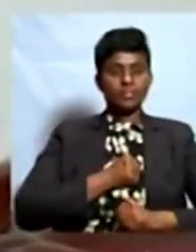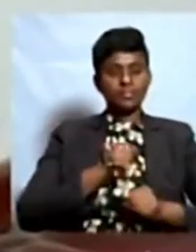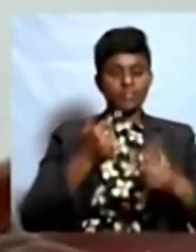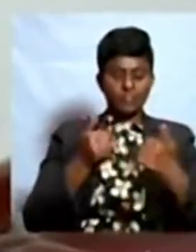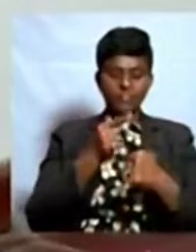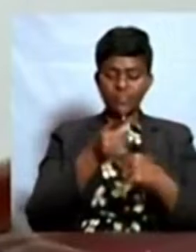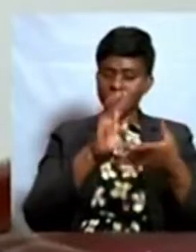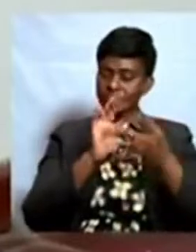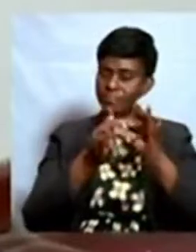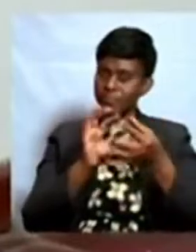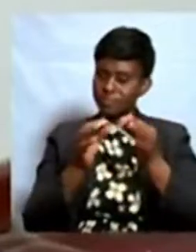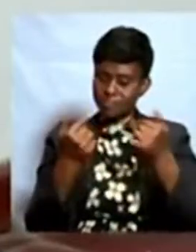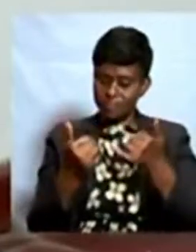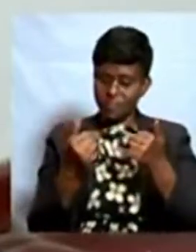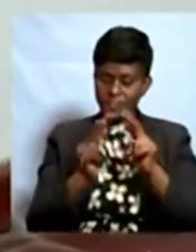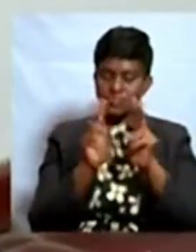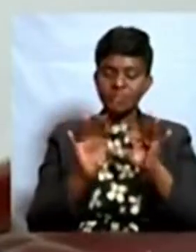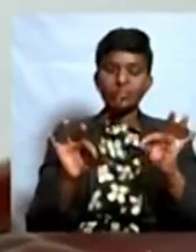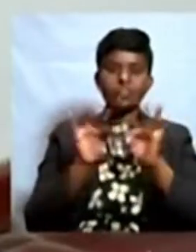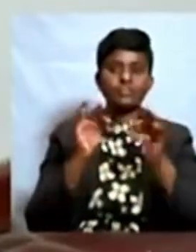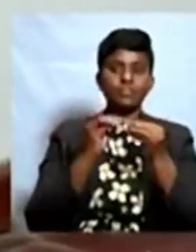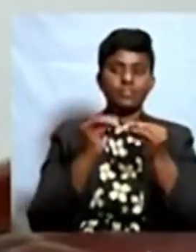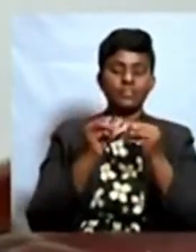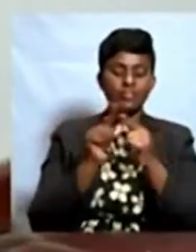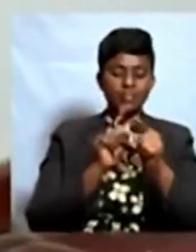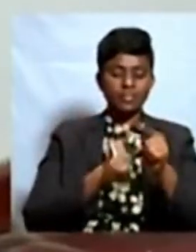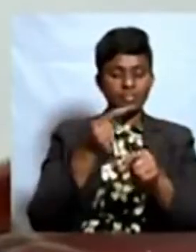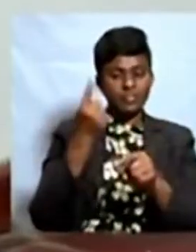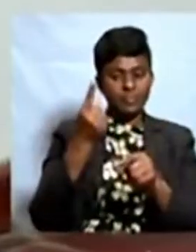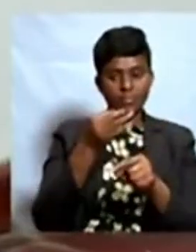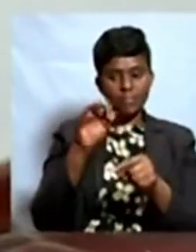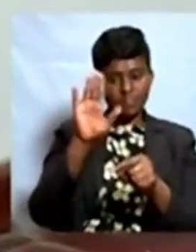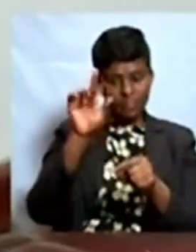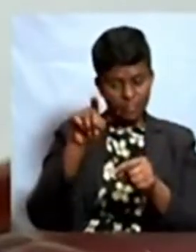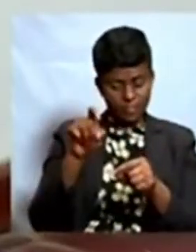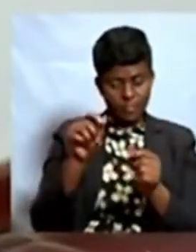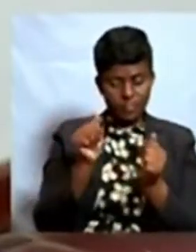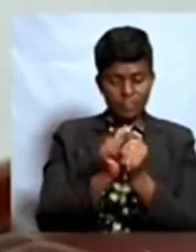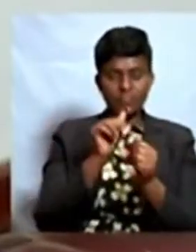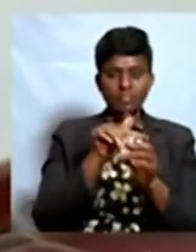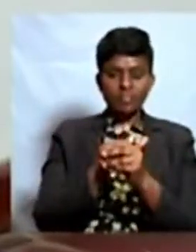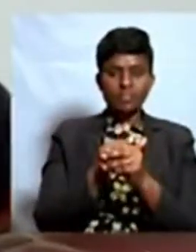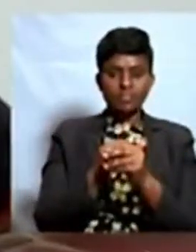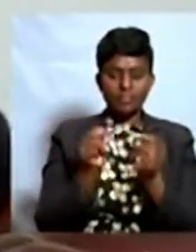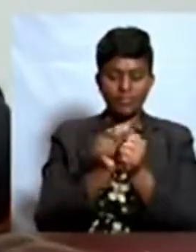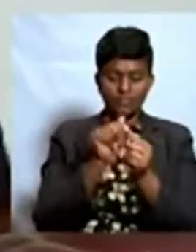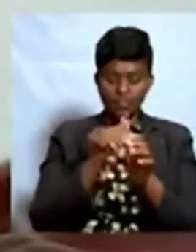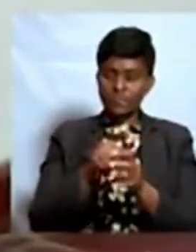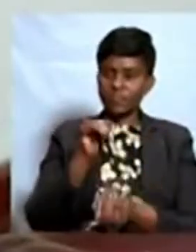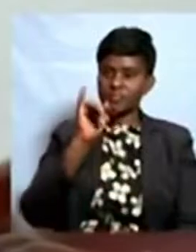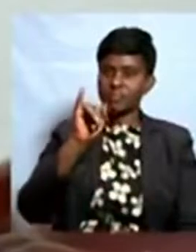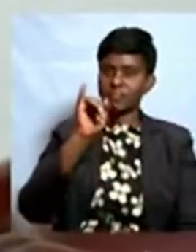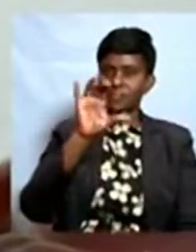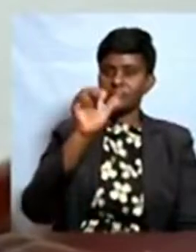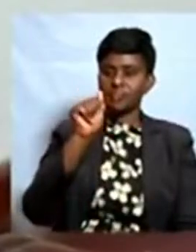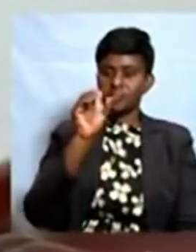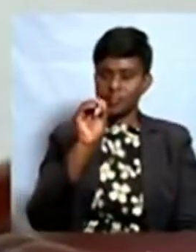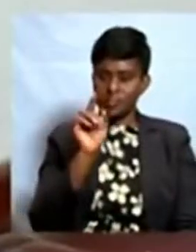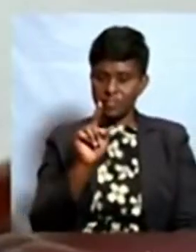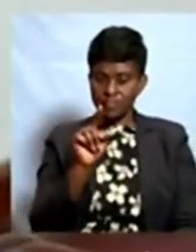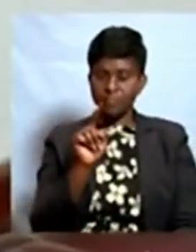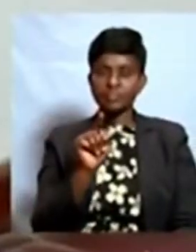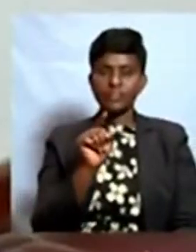therefore this coordination is paramount, and it is one of the requirements within the ICAO